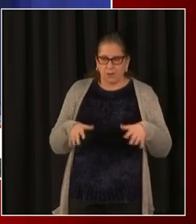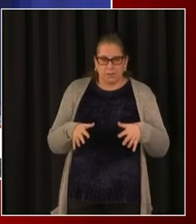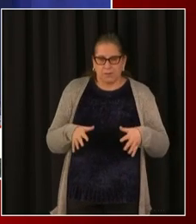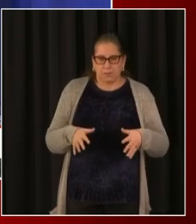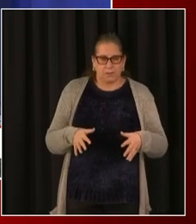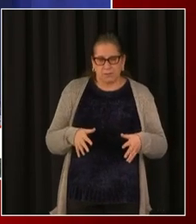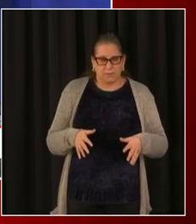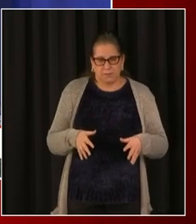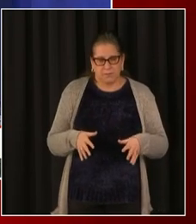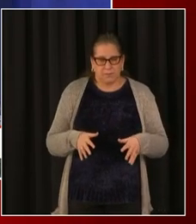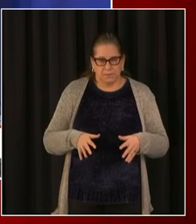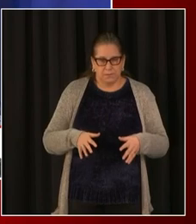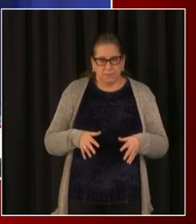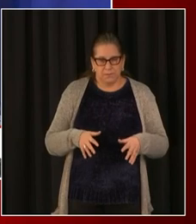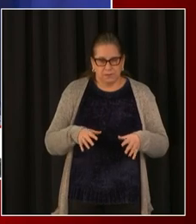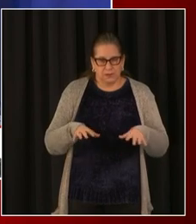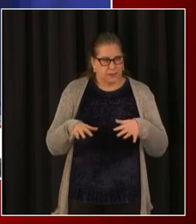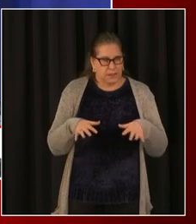appalled,